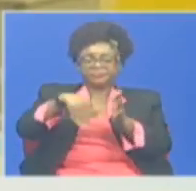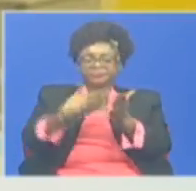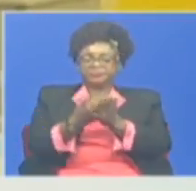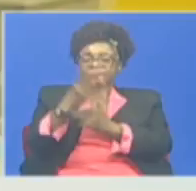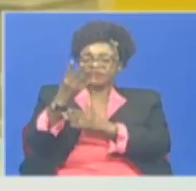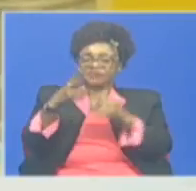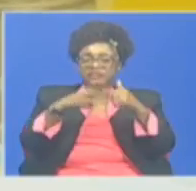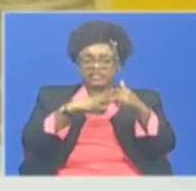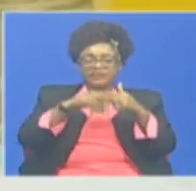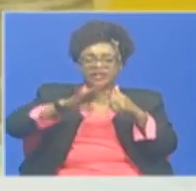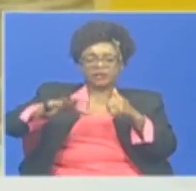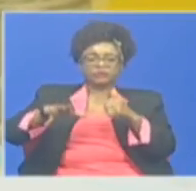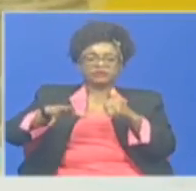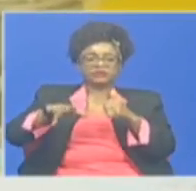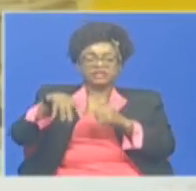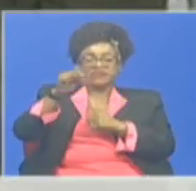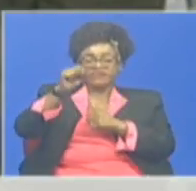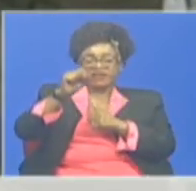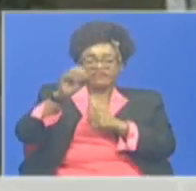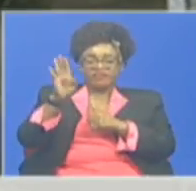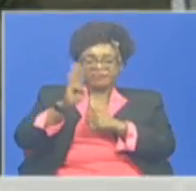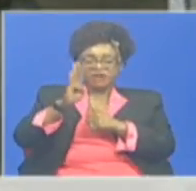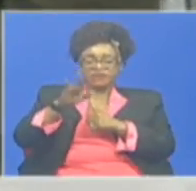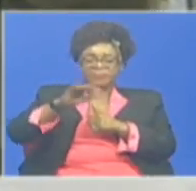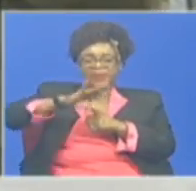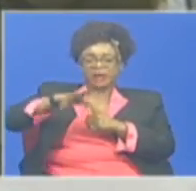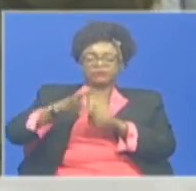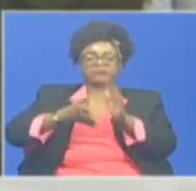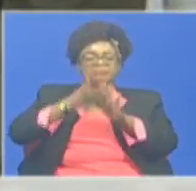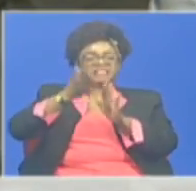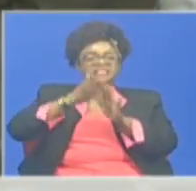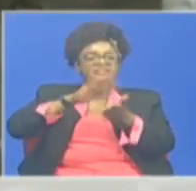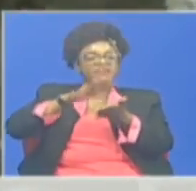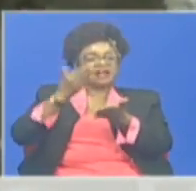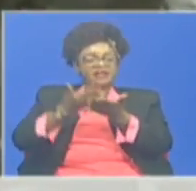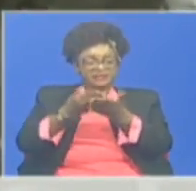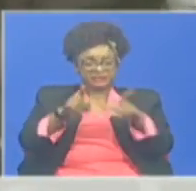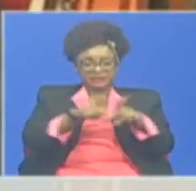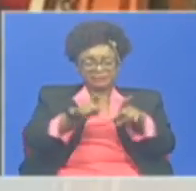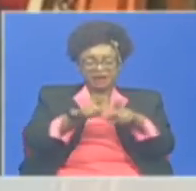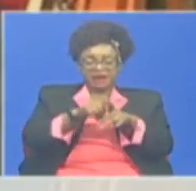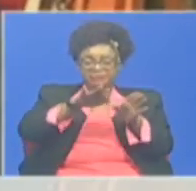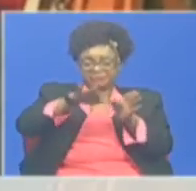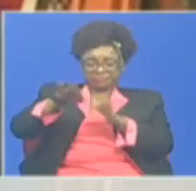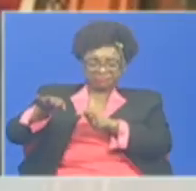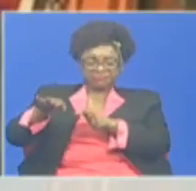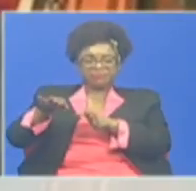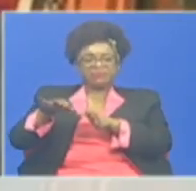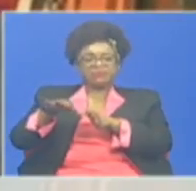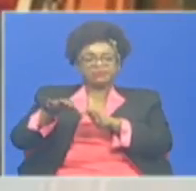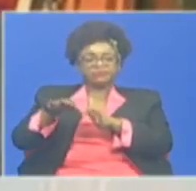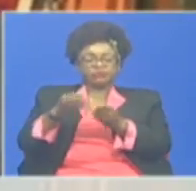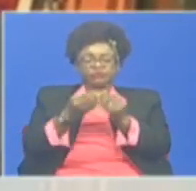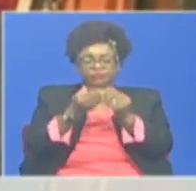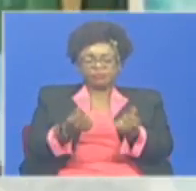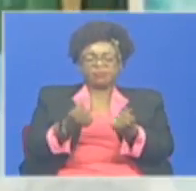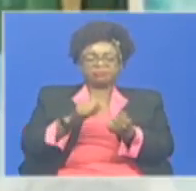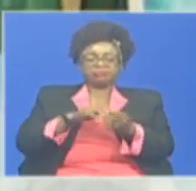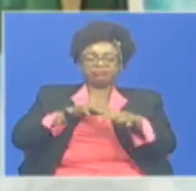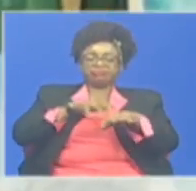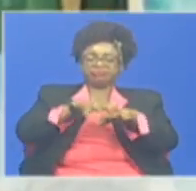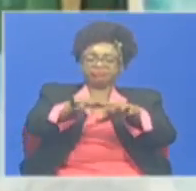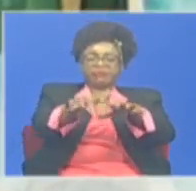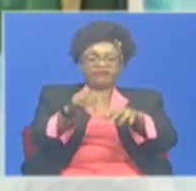counties. 5 billion shillings from the County Emergency Fund have also been set aside to fight the spread of the virus.